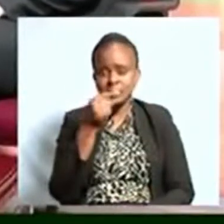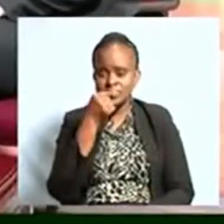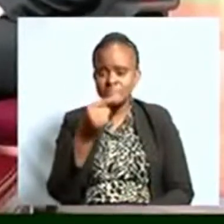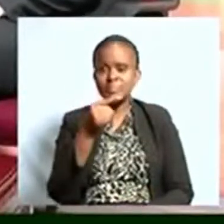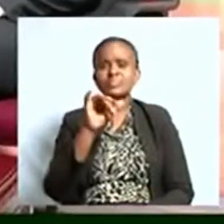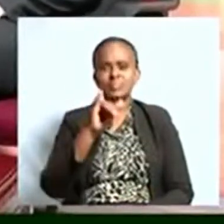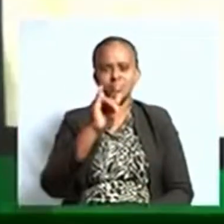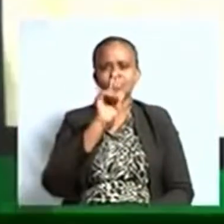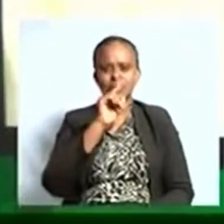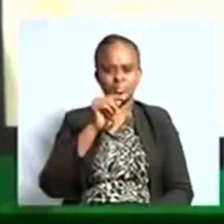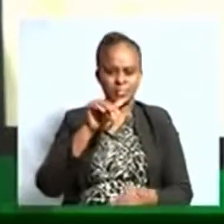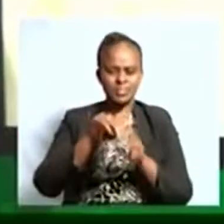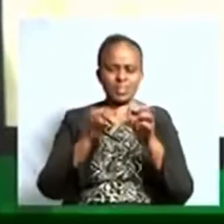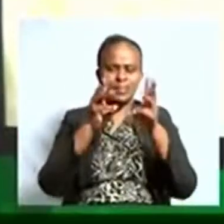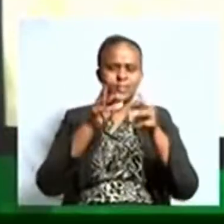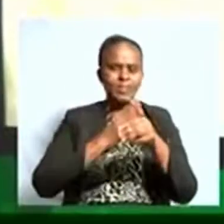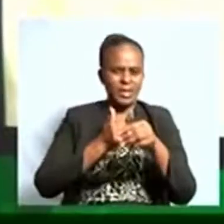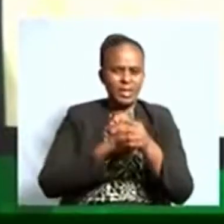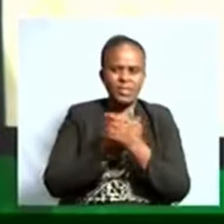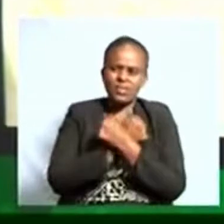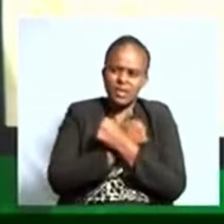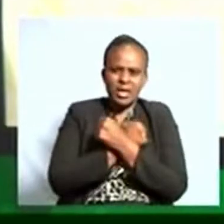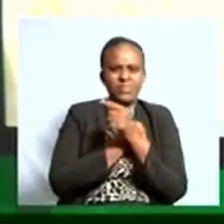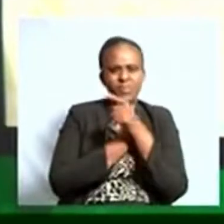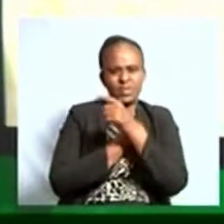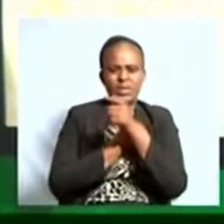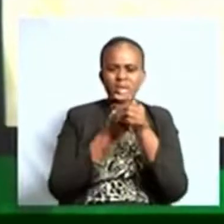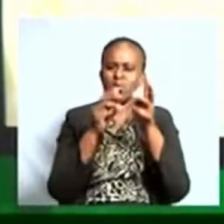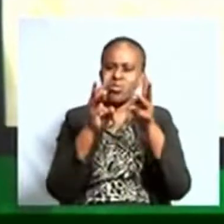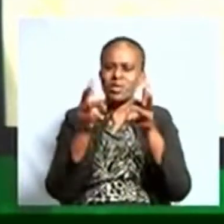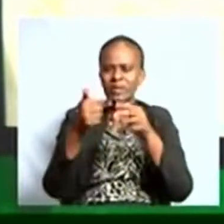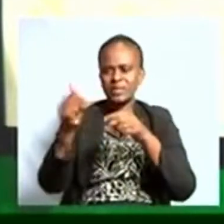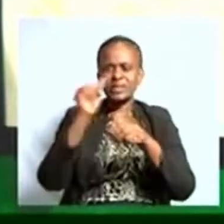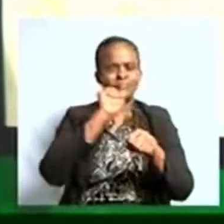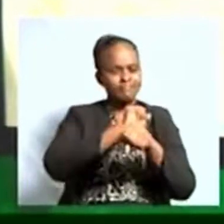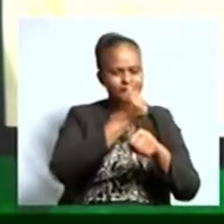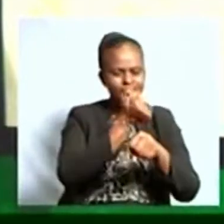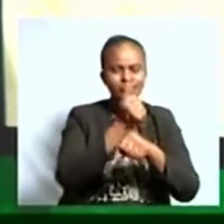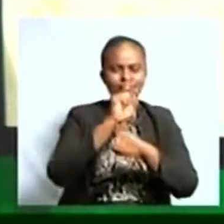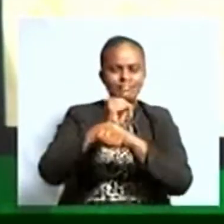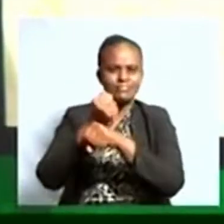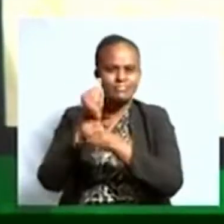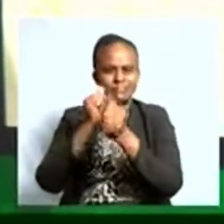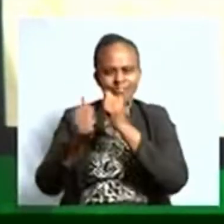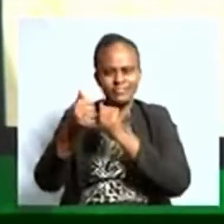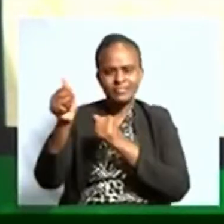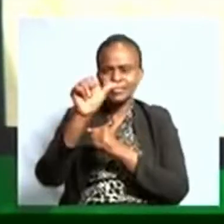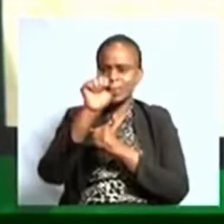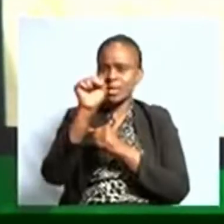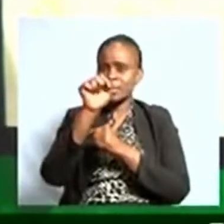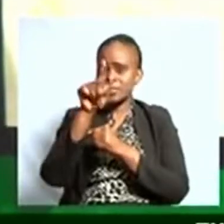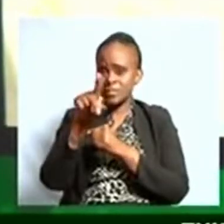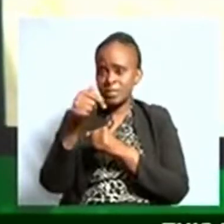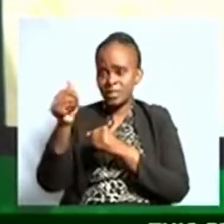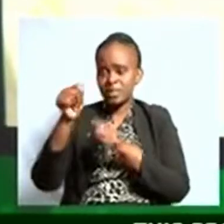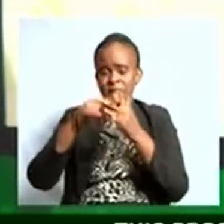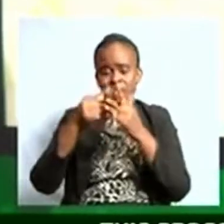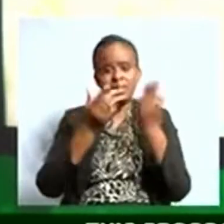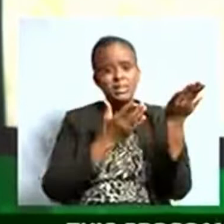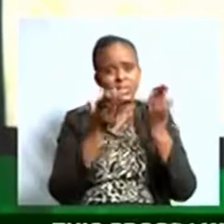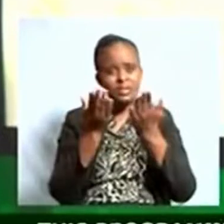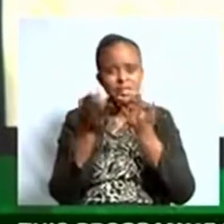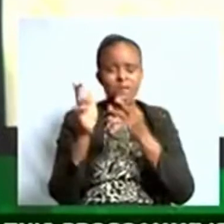way, I think I liked the way the energy with which SP had started serving the people of